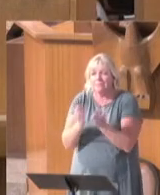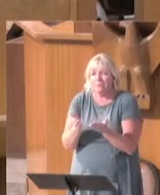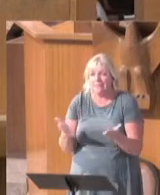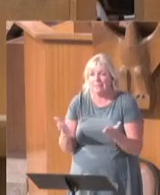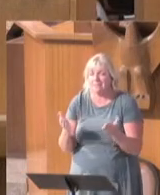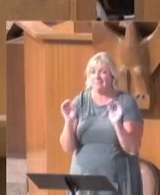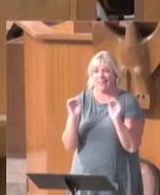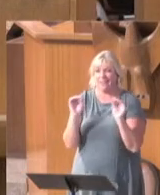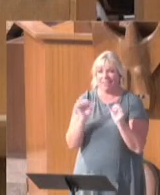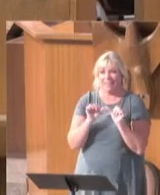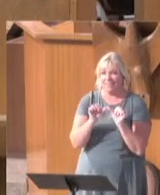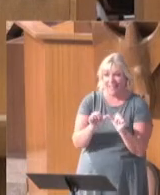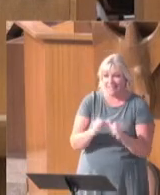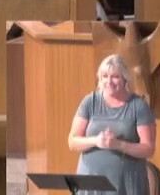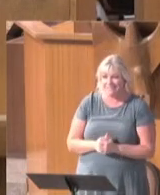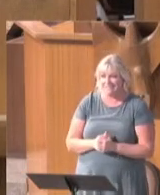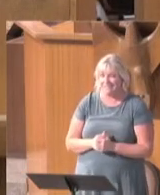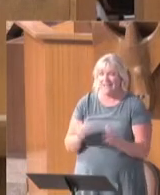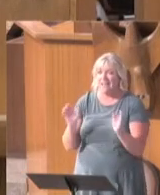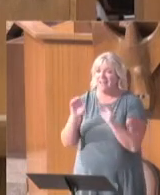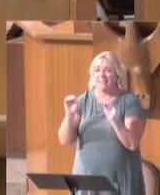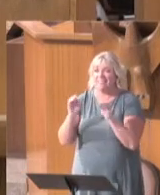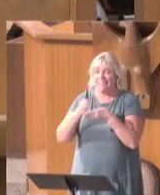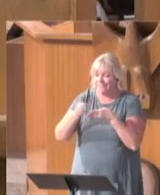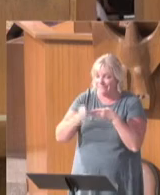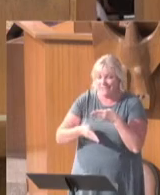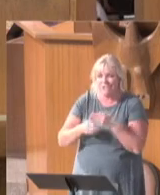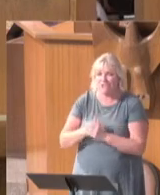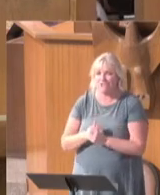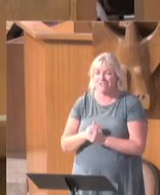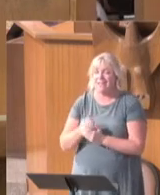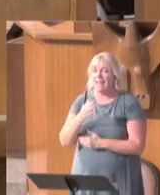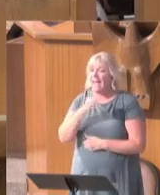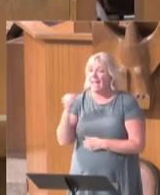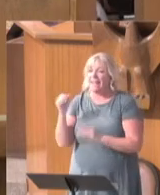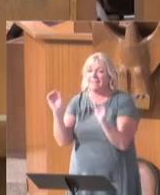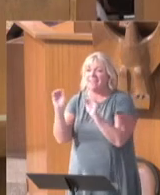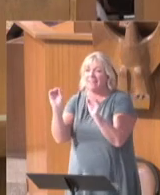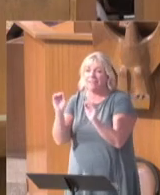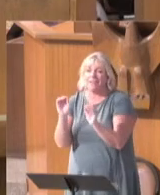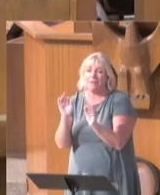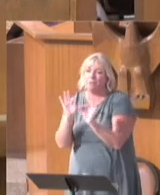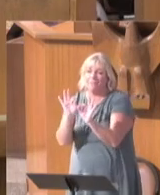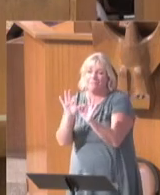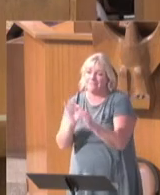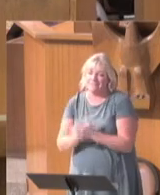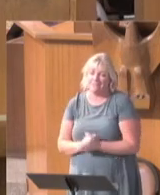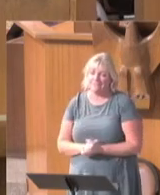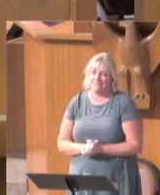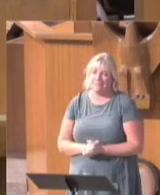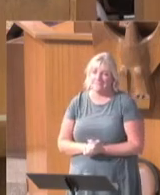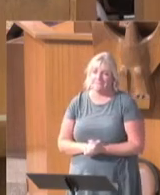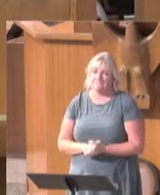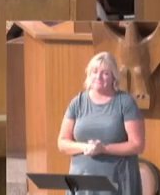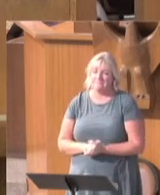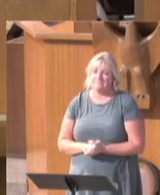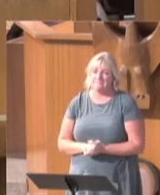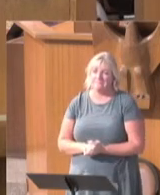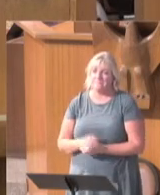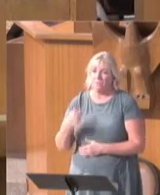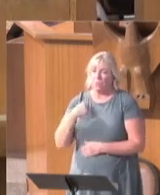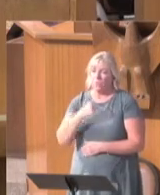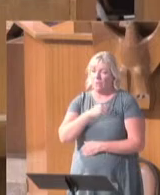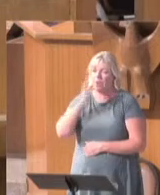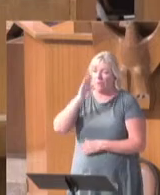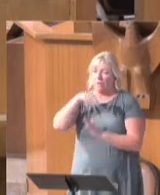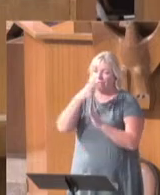Nothing lasts, nothing is finished, and nothing is perfect." We'll be delving